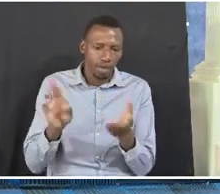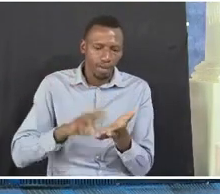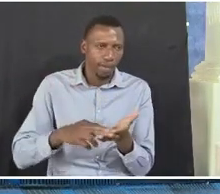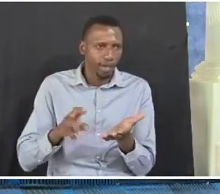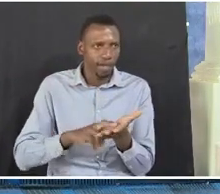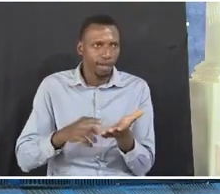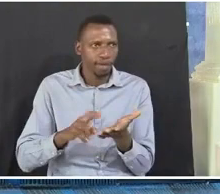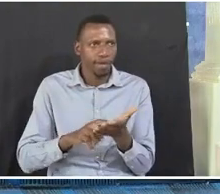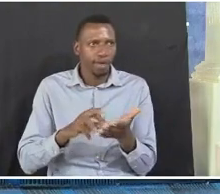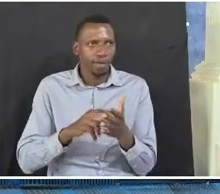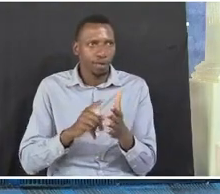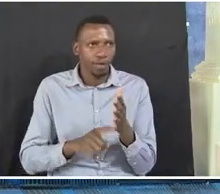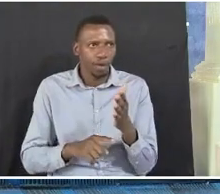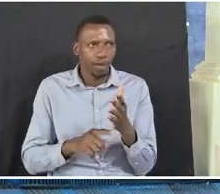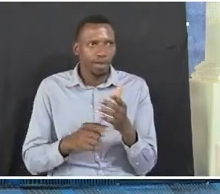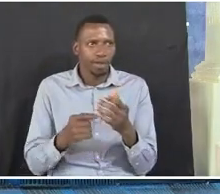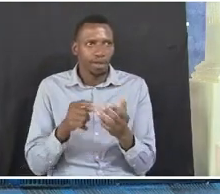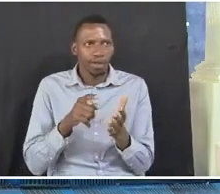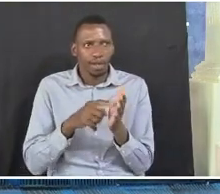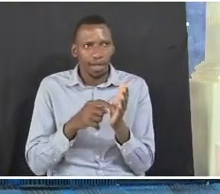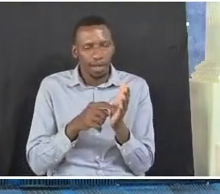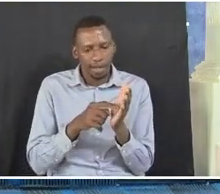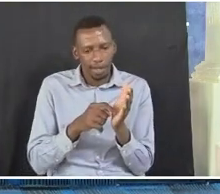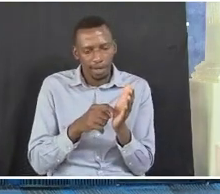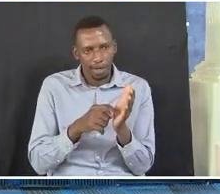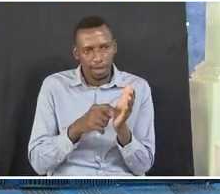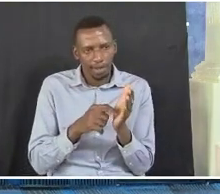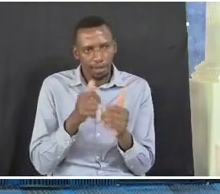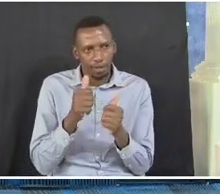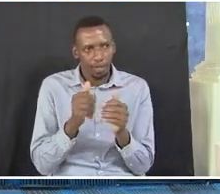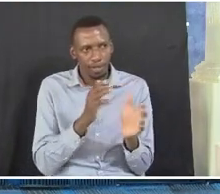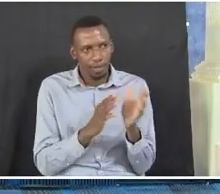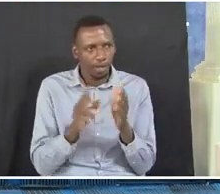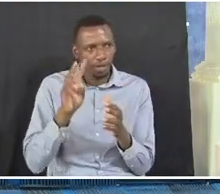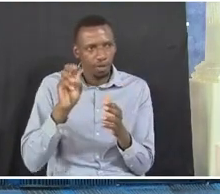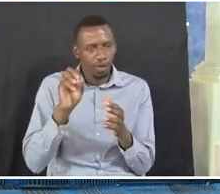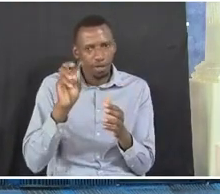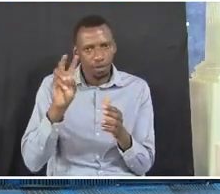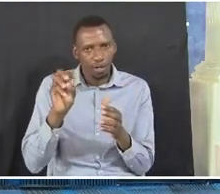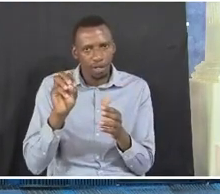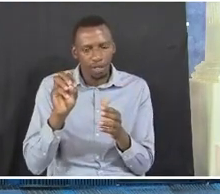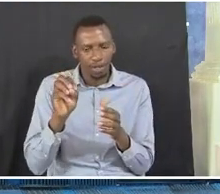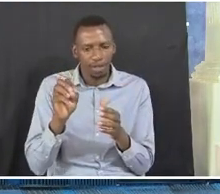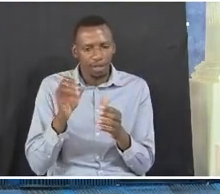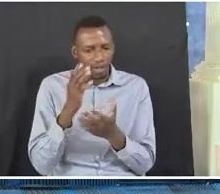was prepared 2020, some pieces of grains of rice are there today.